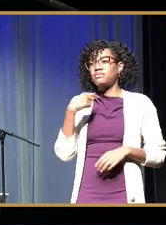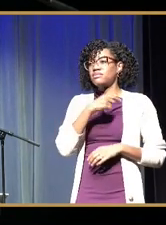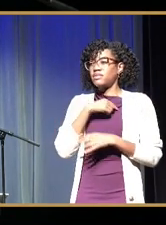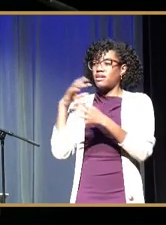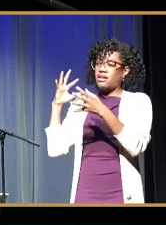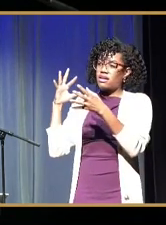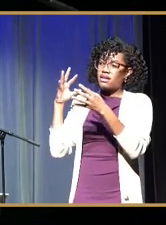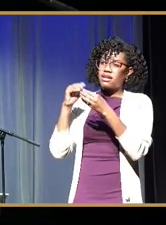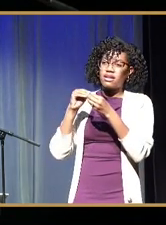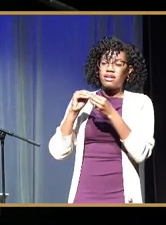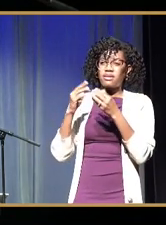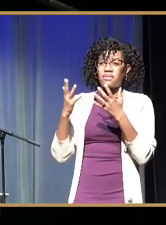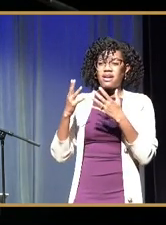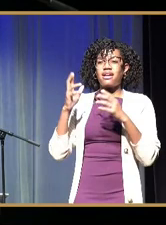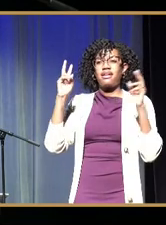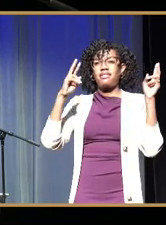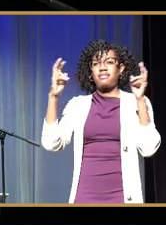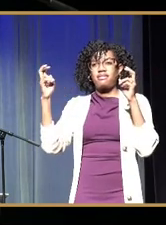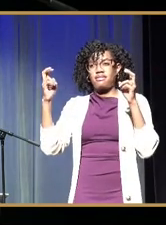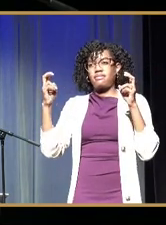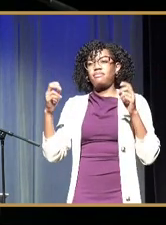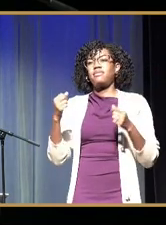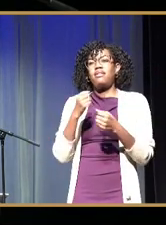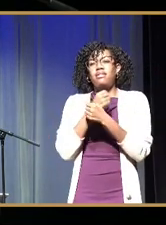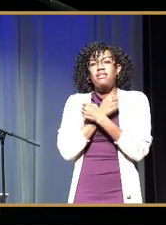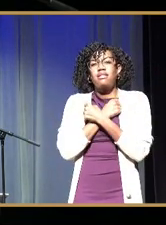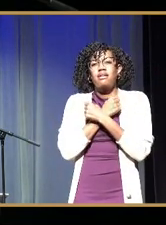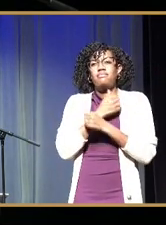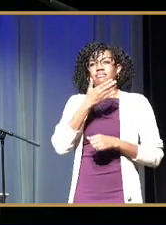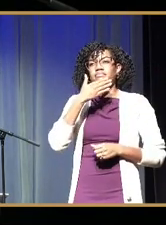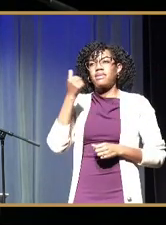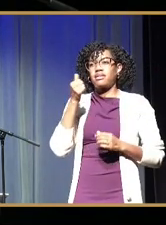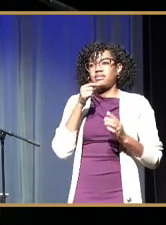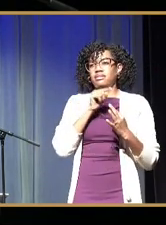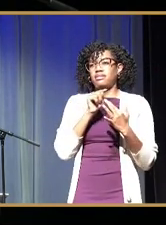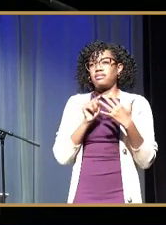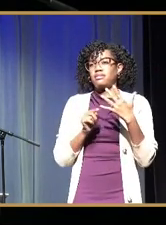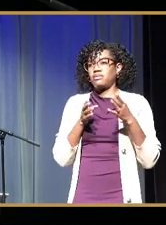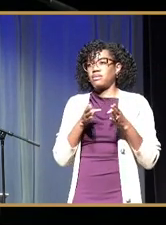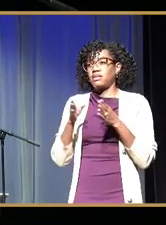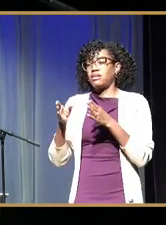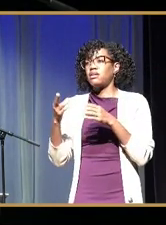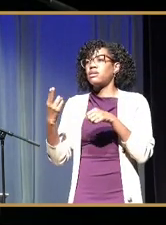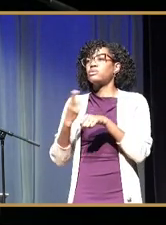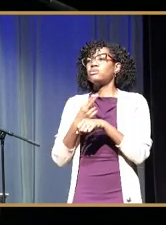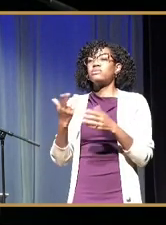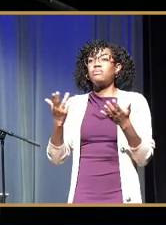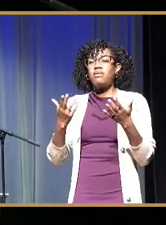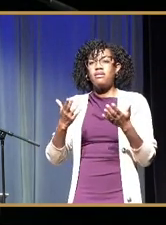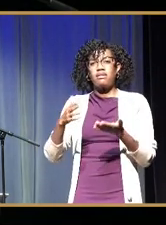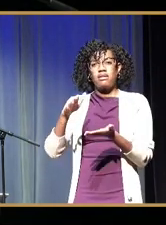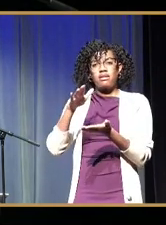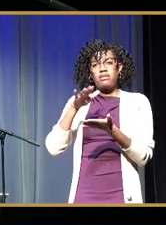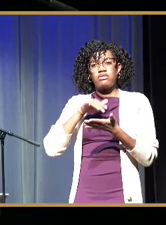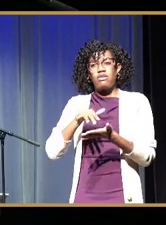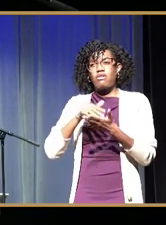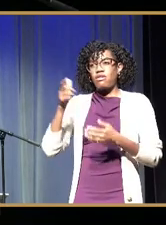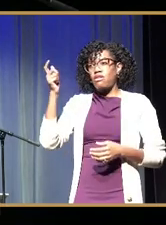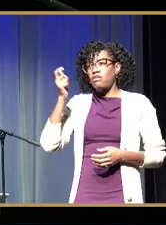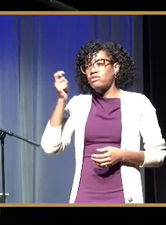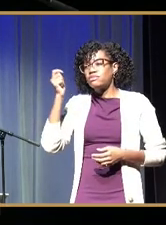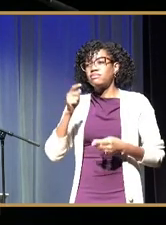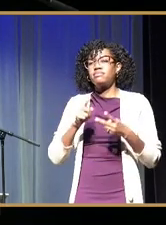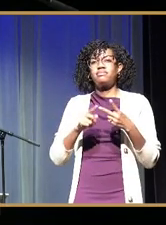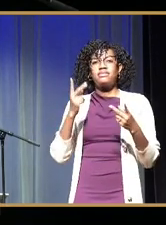year's theme in the ways we love best, using scholarship and the visual and performing